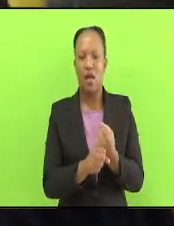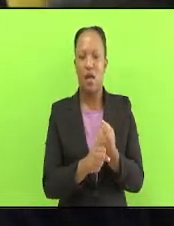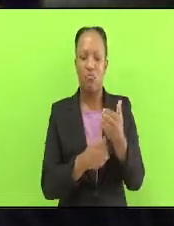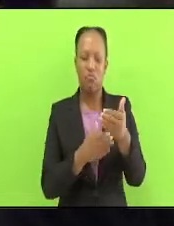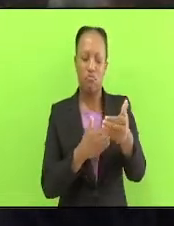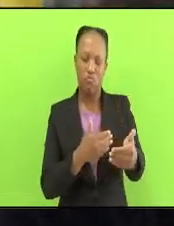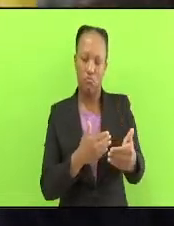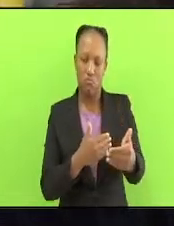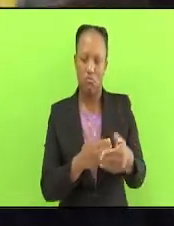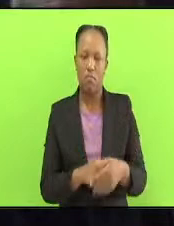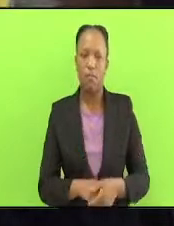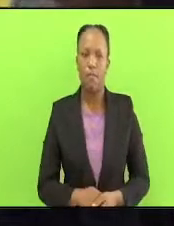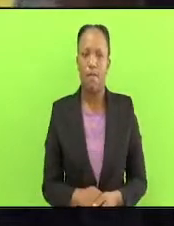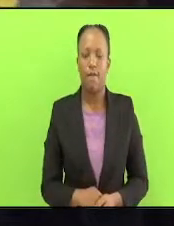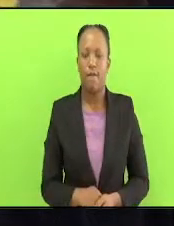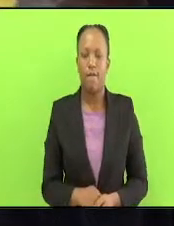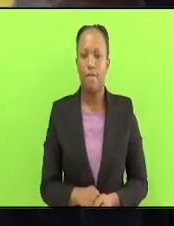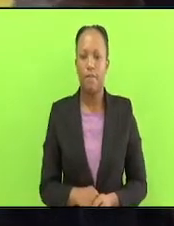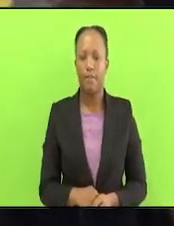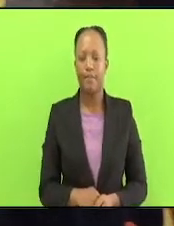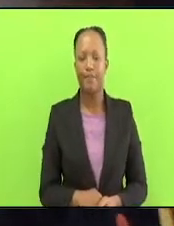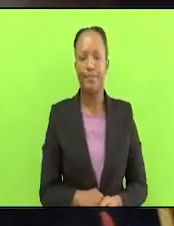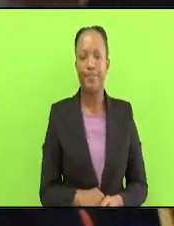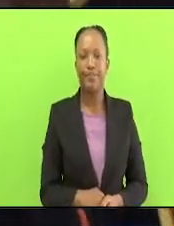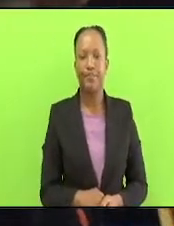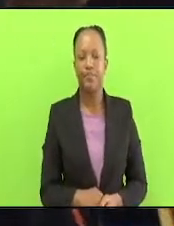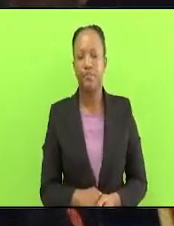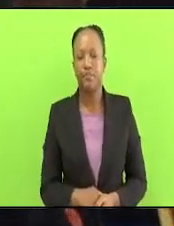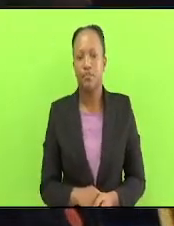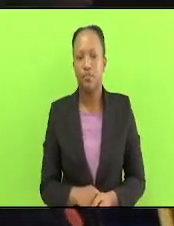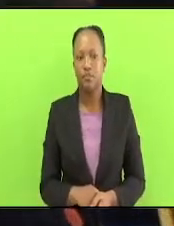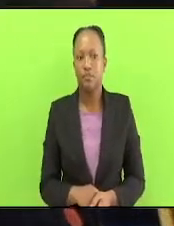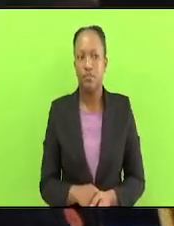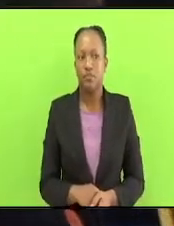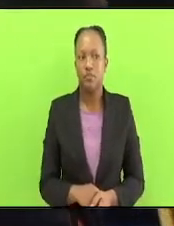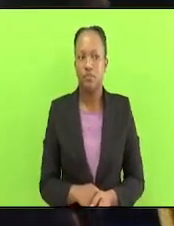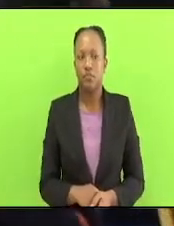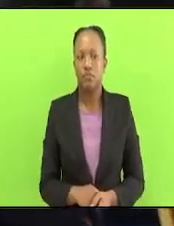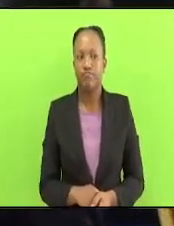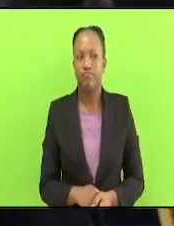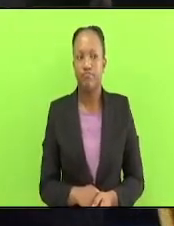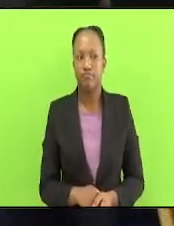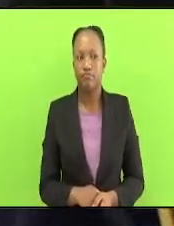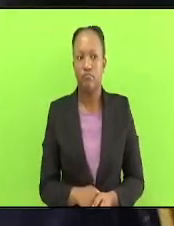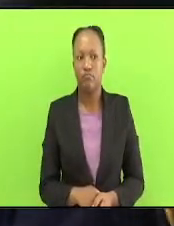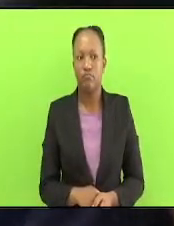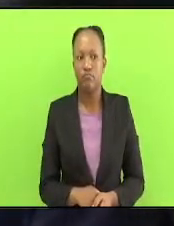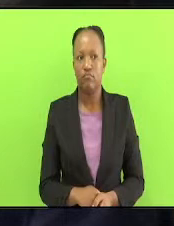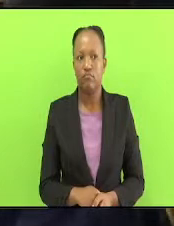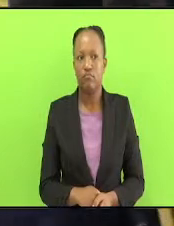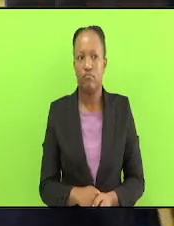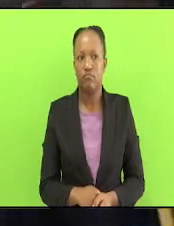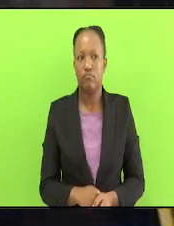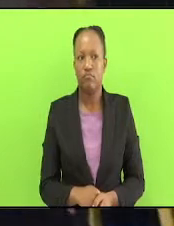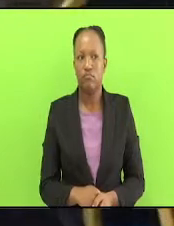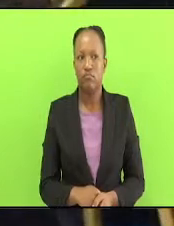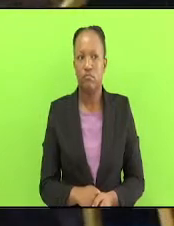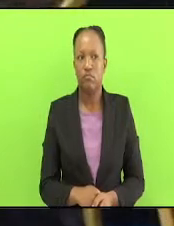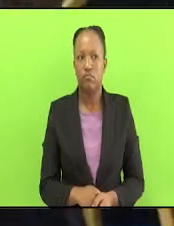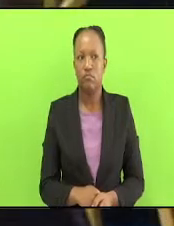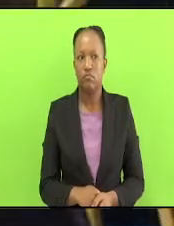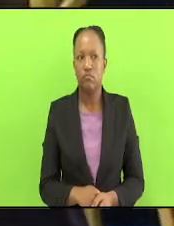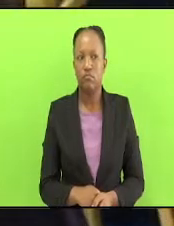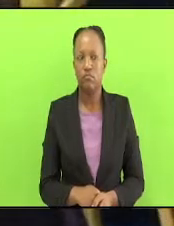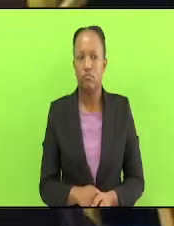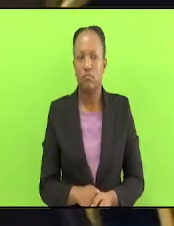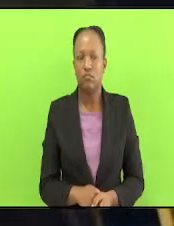2022 go runya ga melelo go ile ga wela tlase ga go fitla go palo ya 22,000 mo provinceng yotlhe. 15,000,